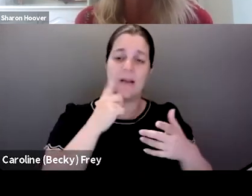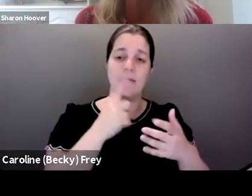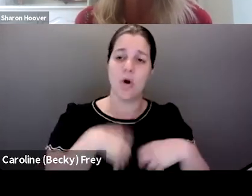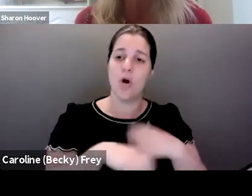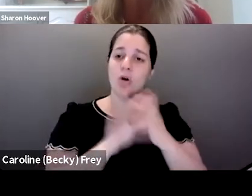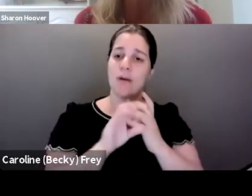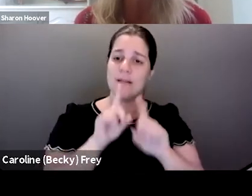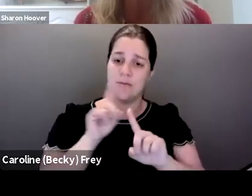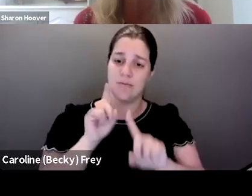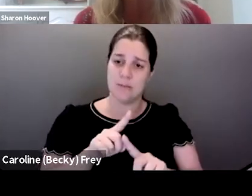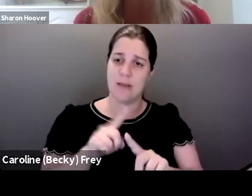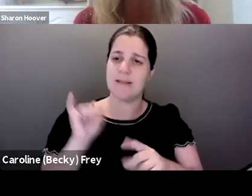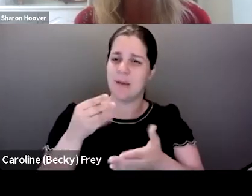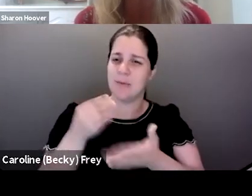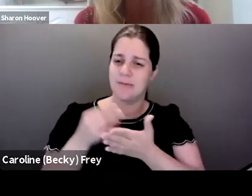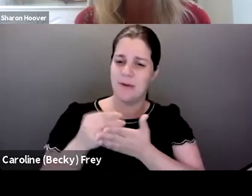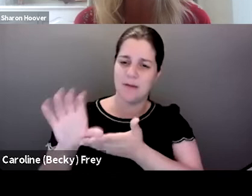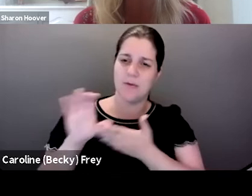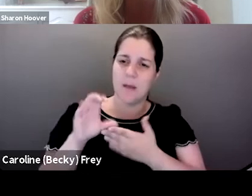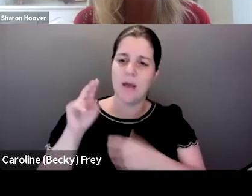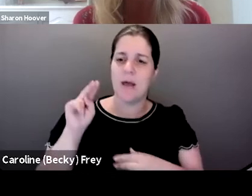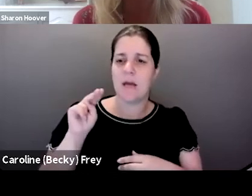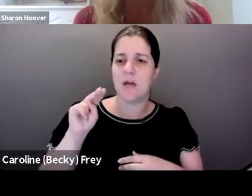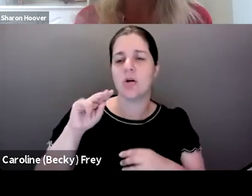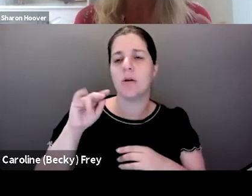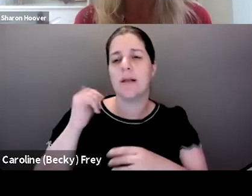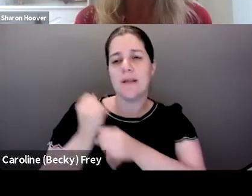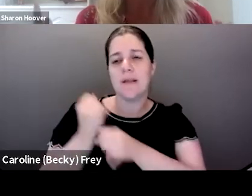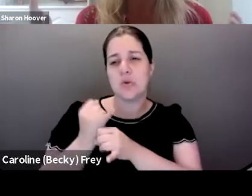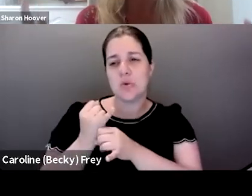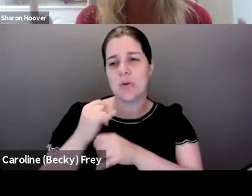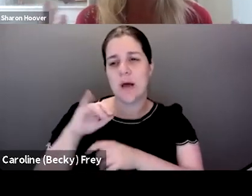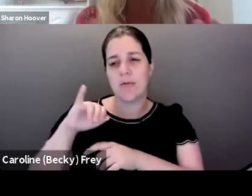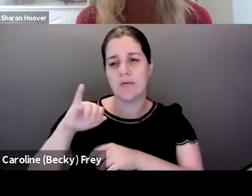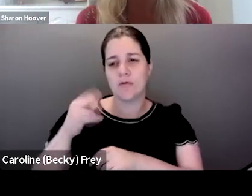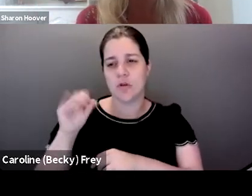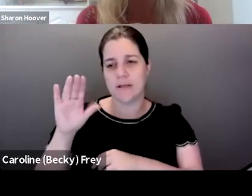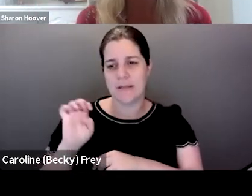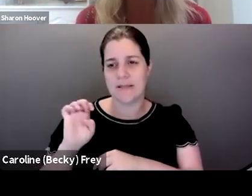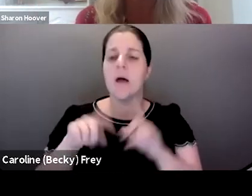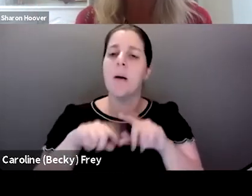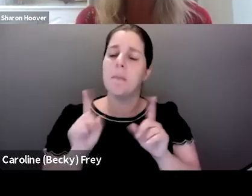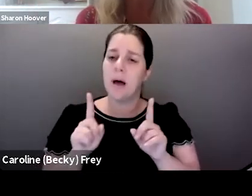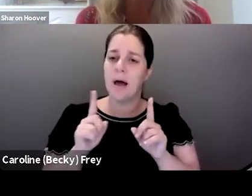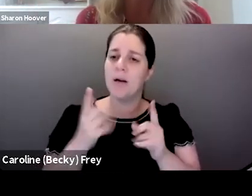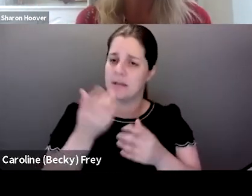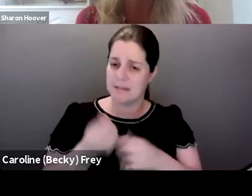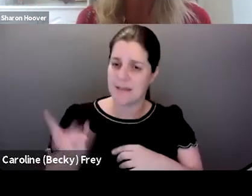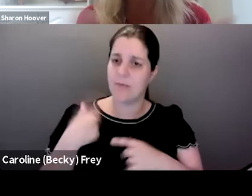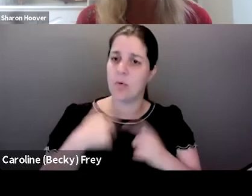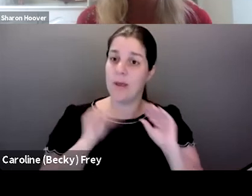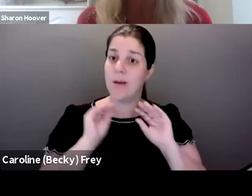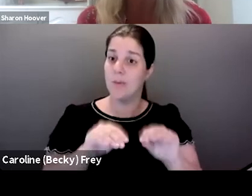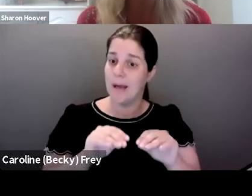and response that was funded out of the National Institute of Justice. And a couple of the features that we included were peer training for students